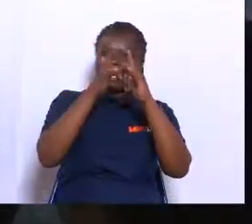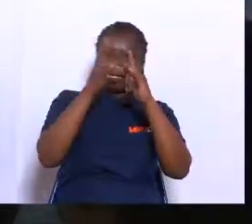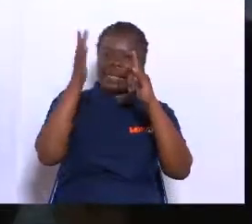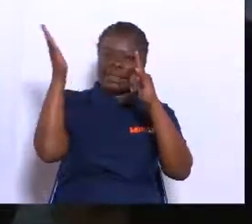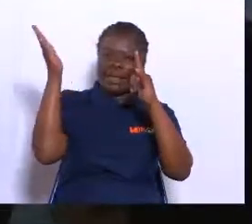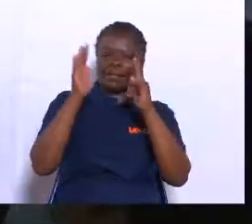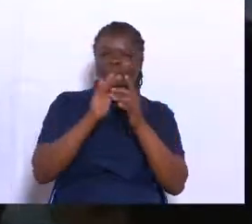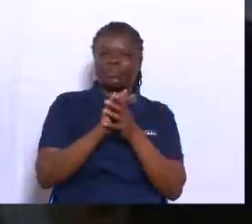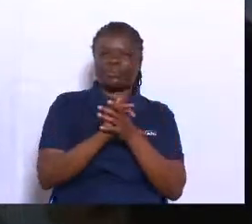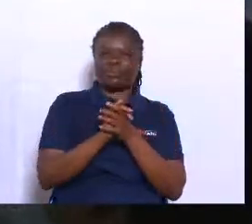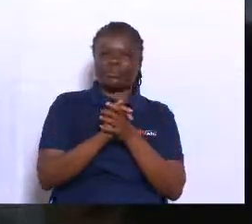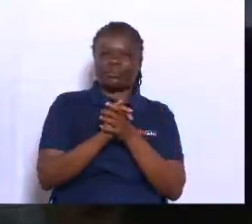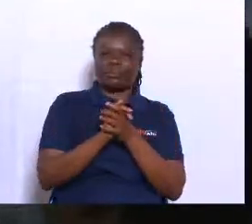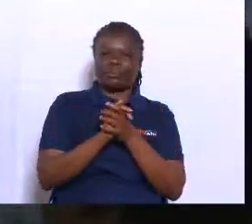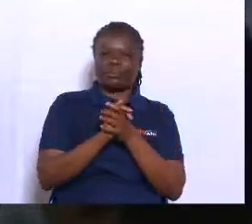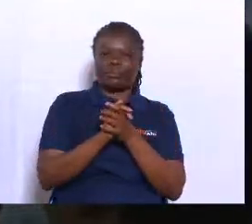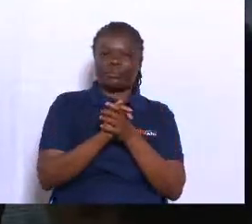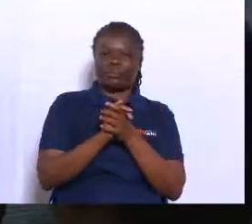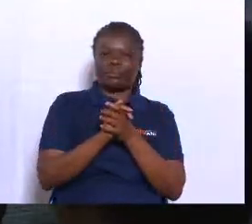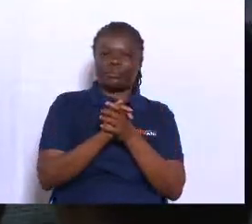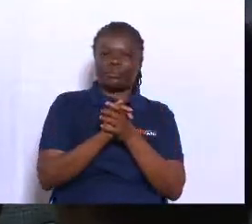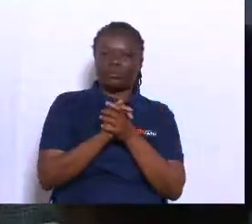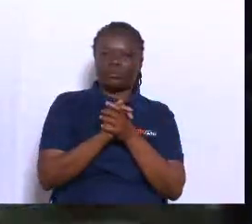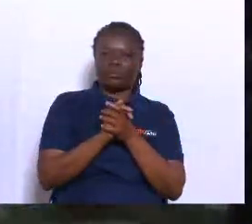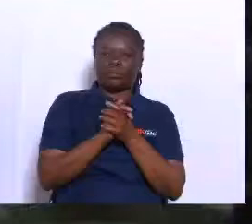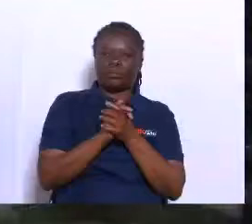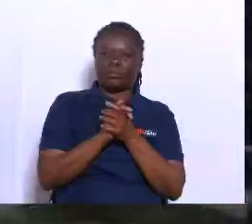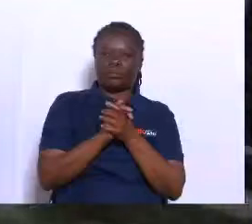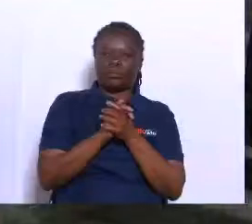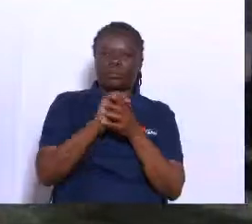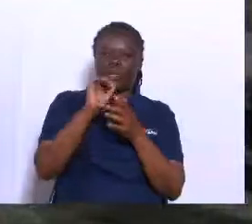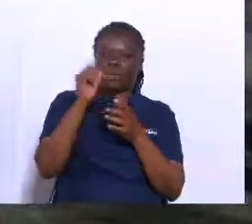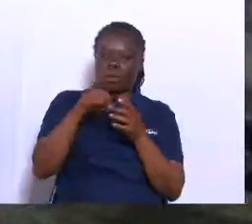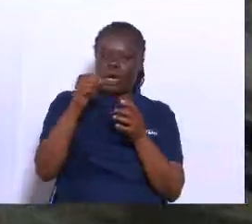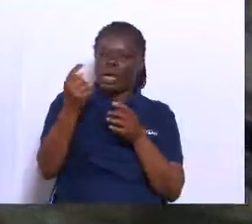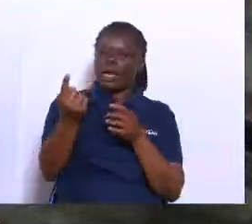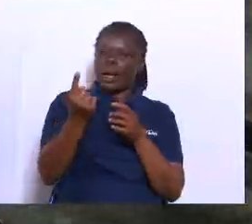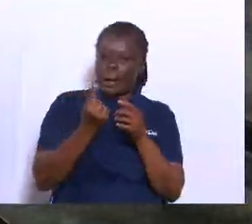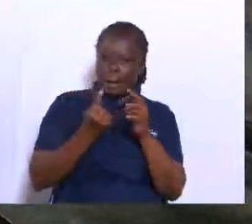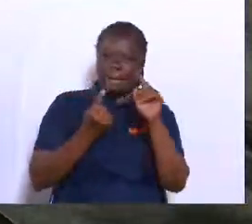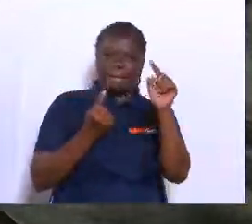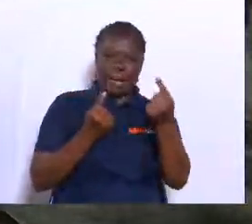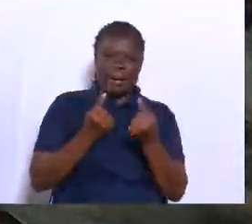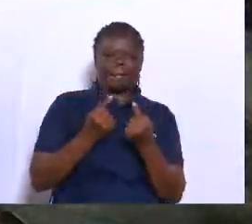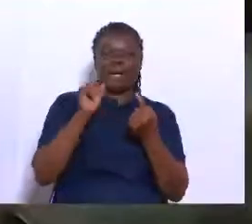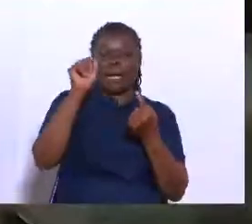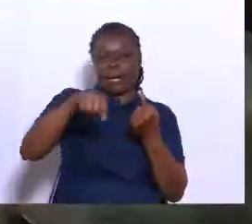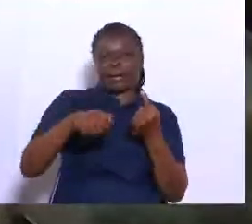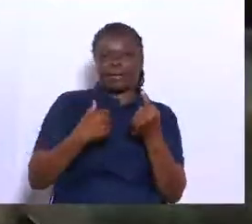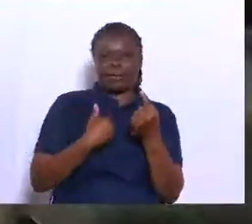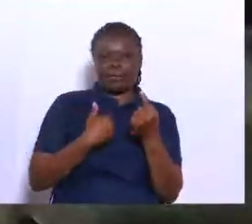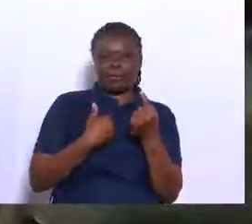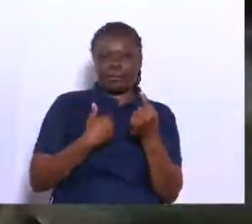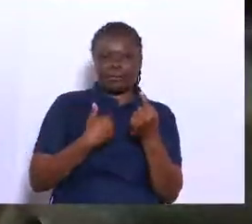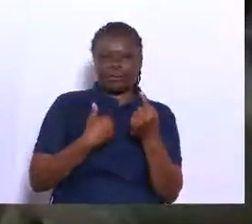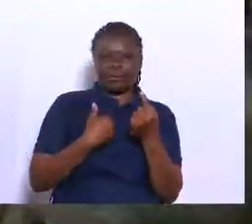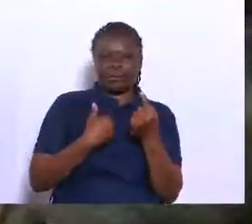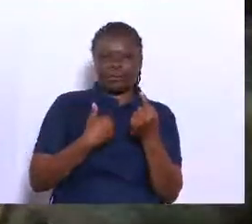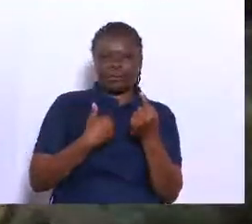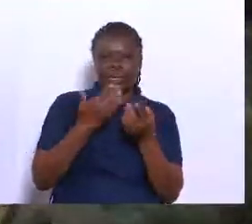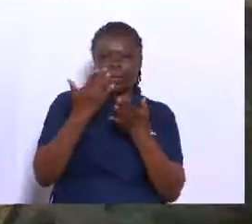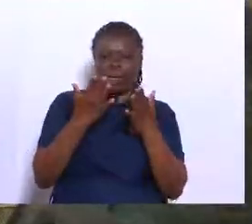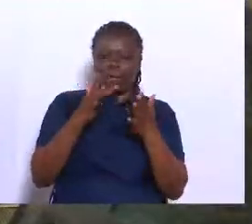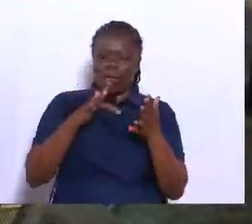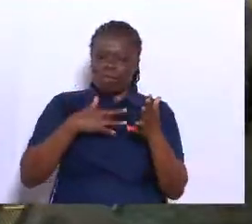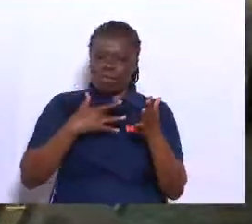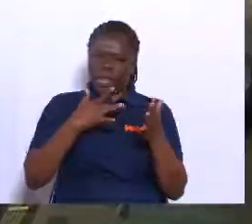ndani ya Either come to the screen, or if you can get in here, you can come. Labda umesikia